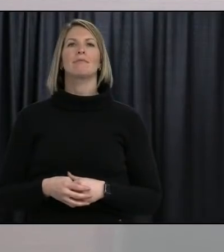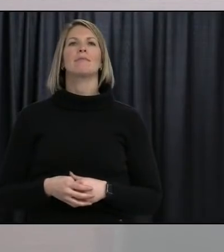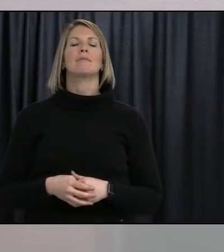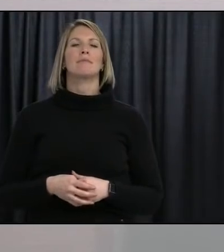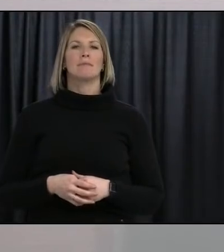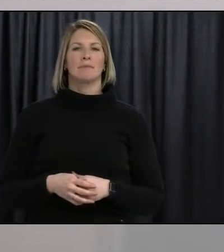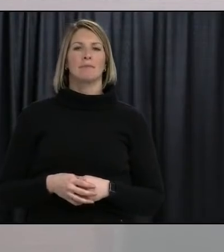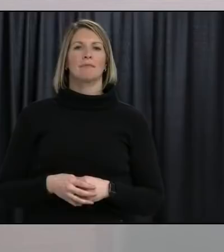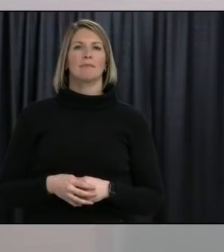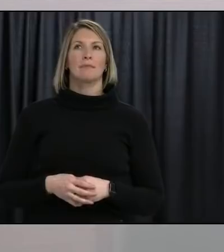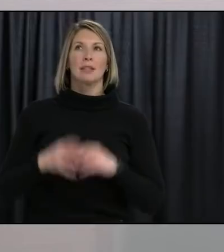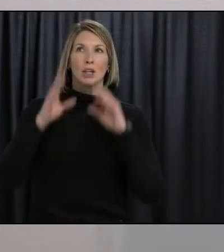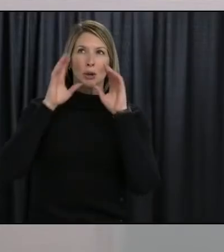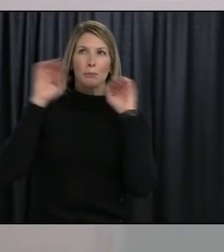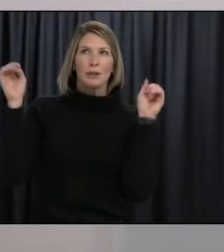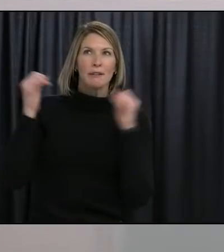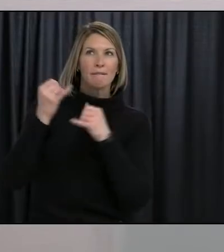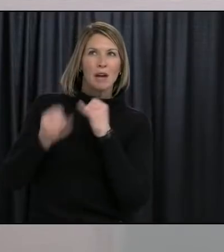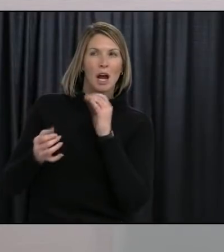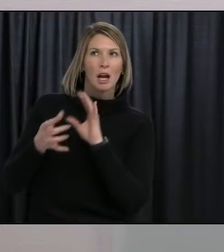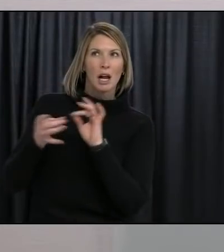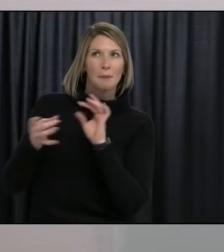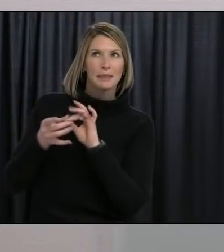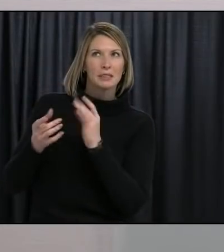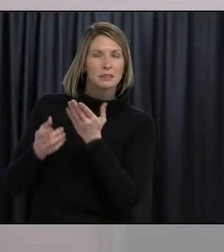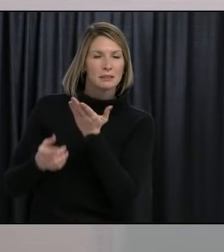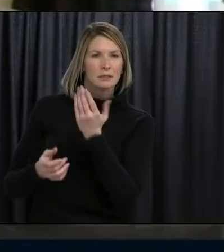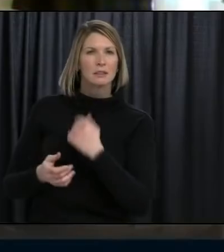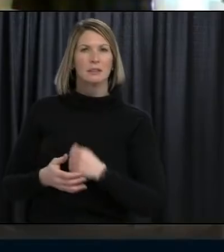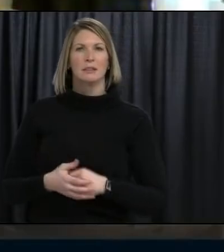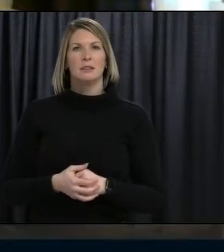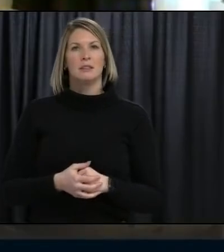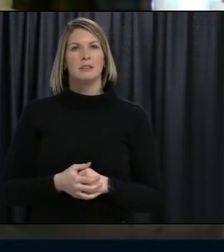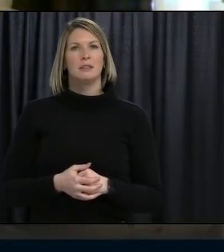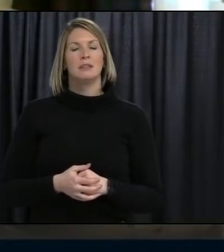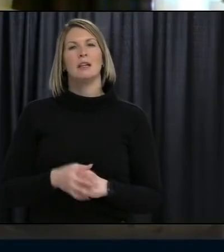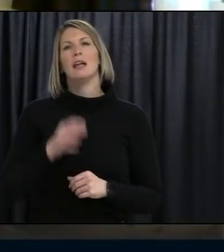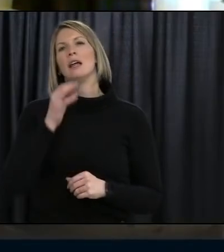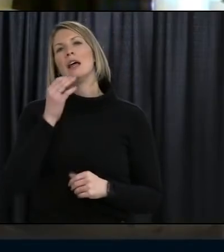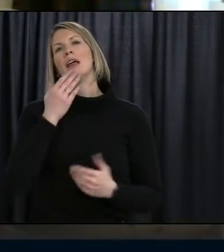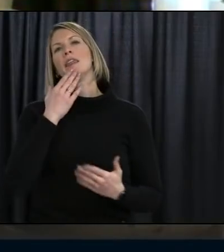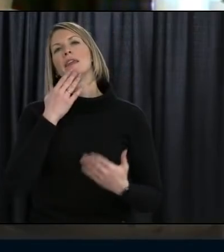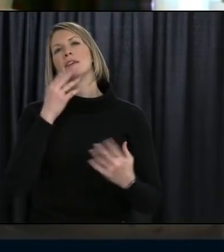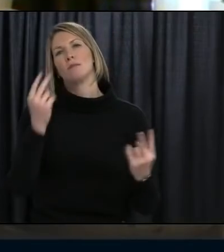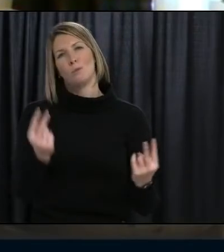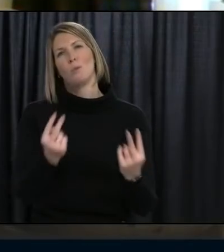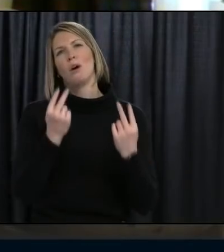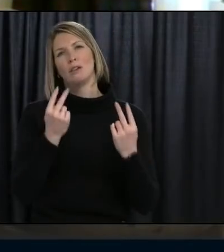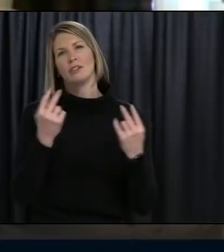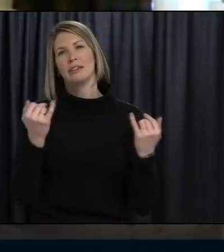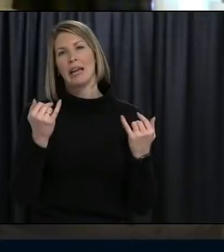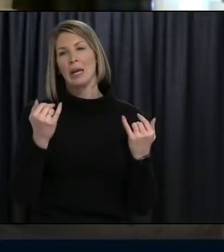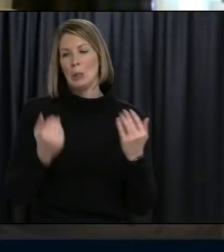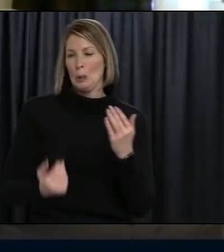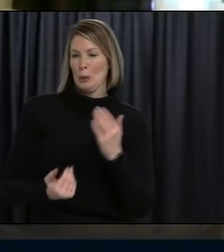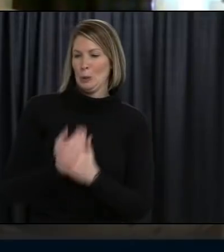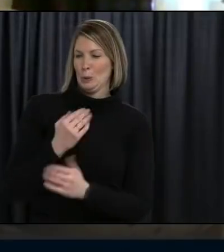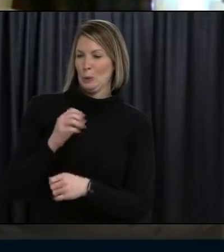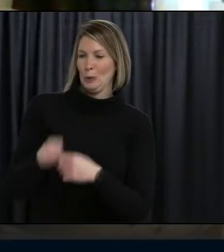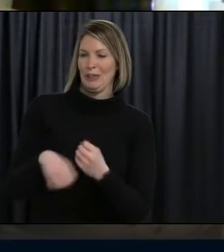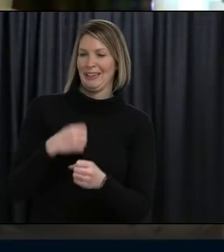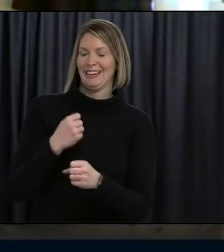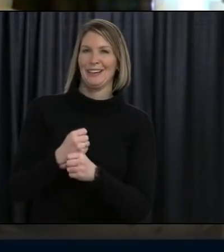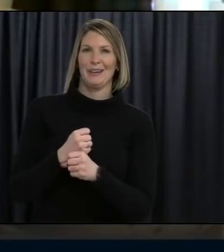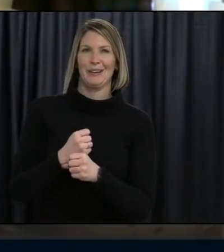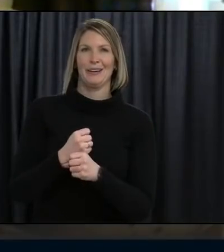Thank you, everyone. Premier, do you have any final comments for today? Thanks so much for joining today. It's a new year. There's